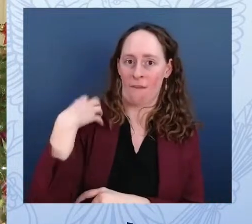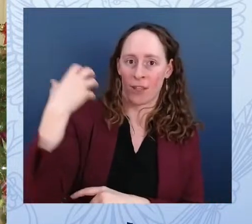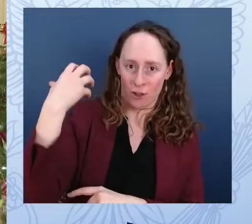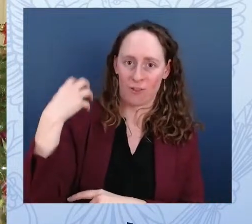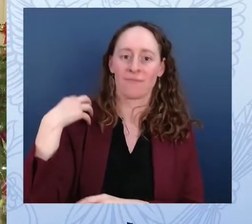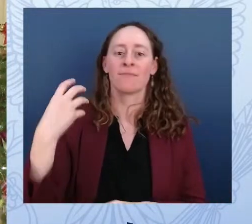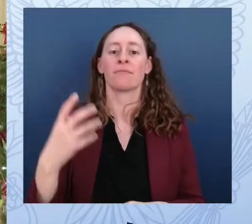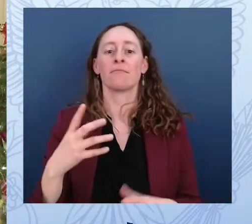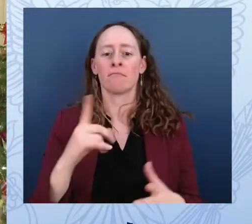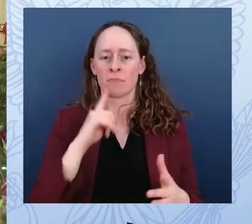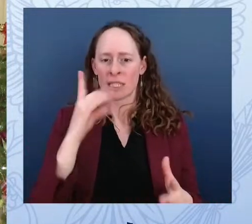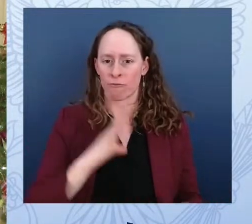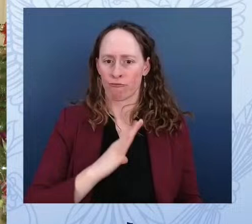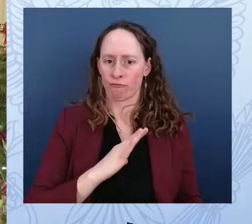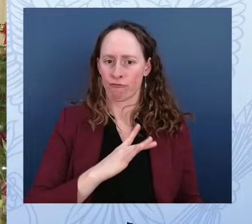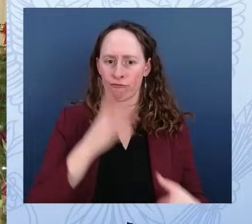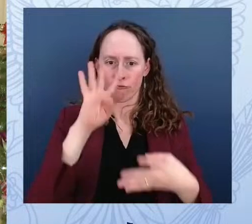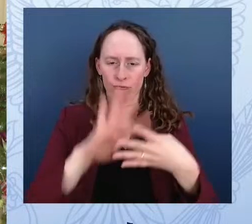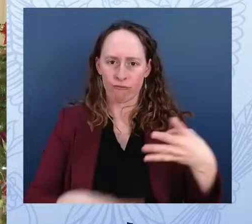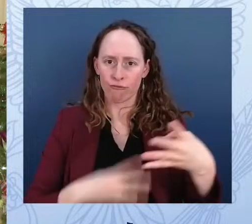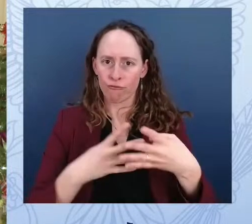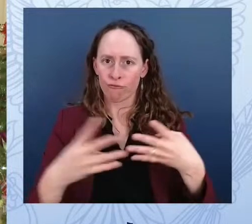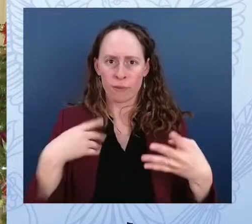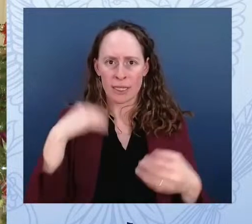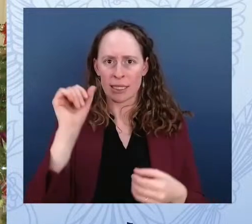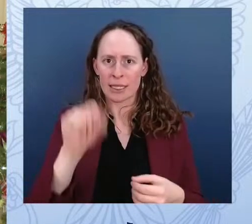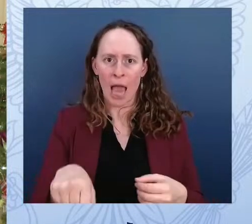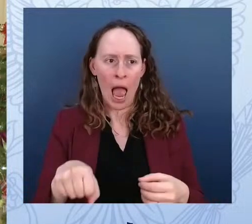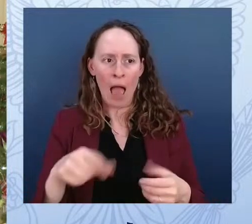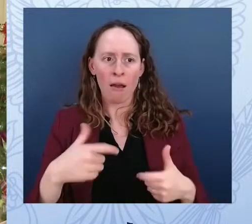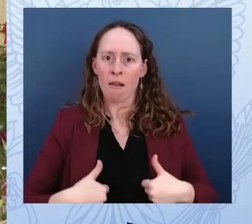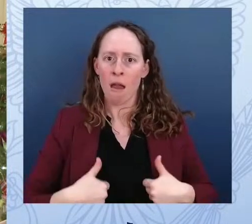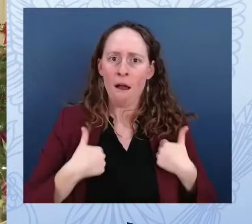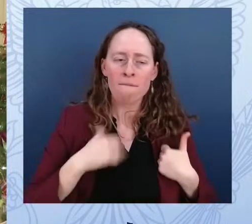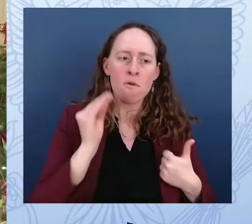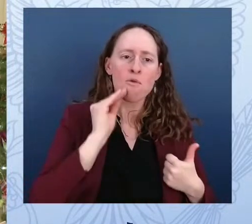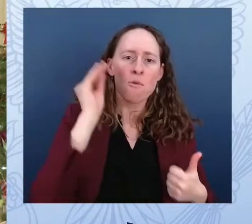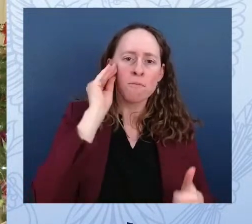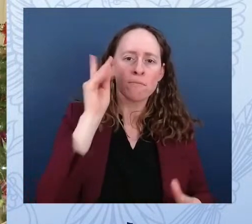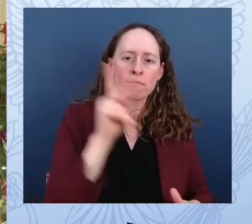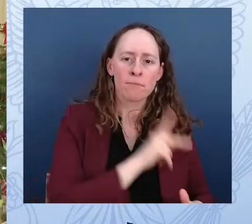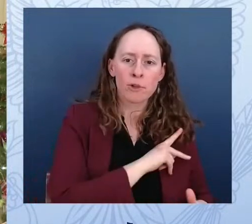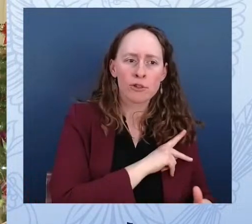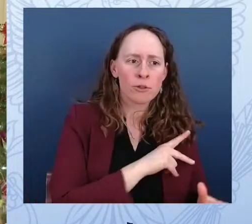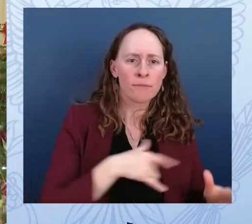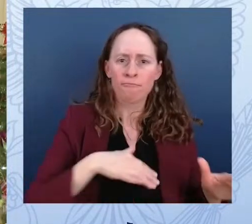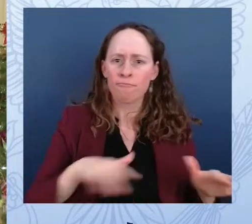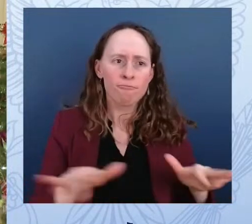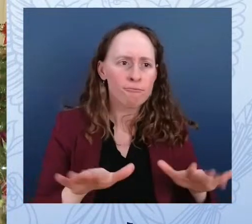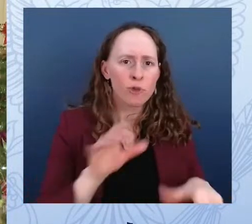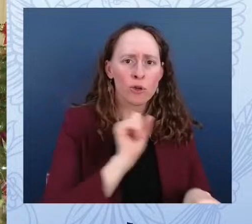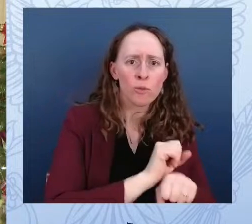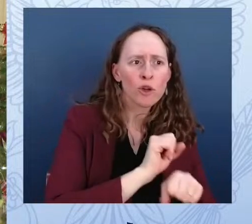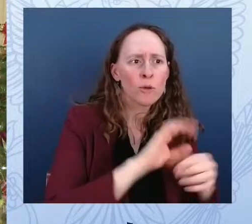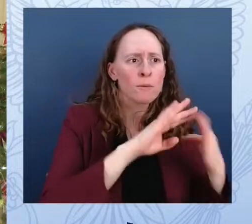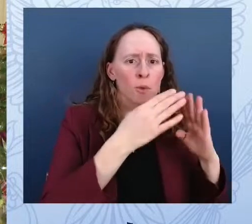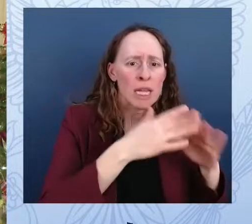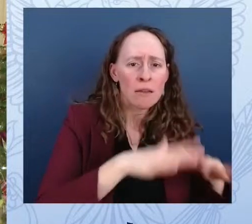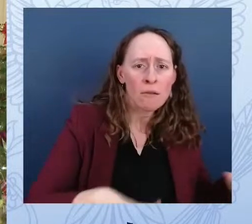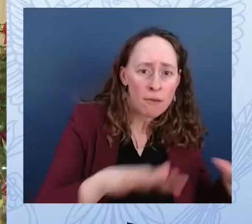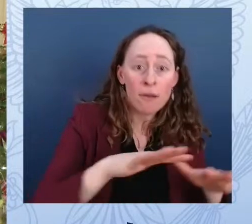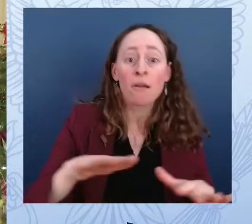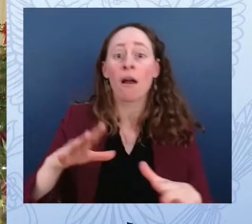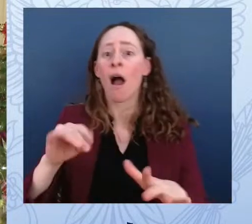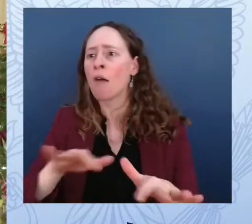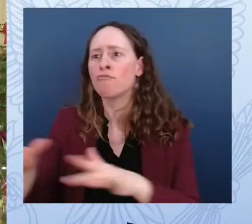still giving me pride and satisfaction of serving my community and my country. The Guard offers me